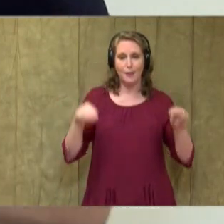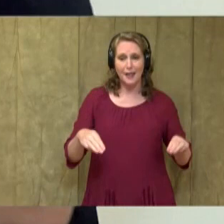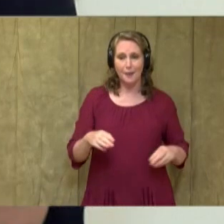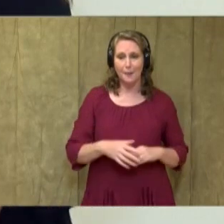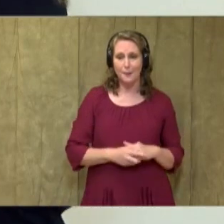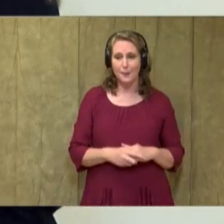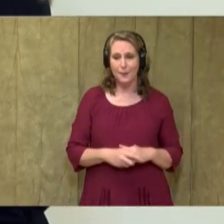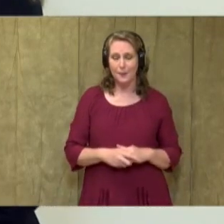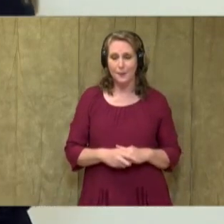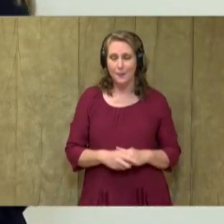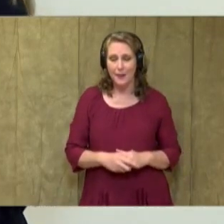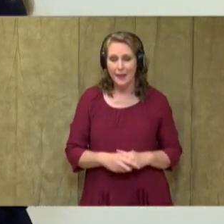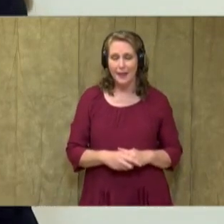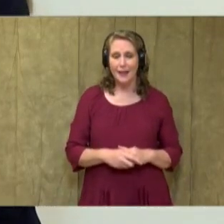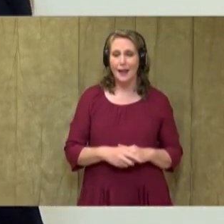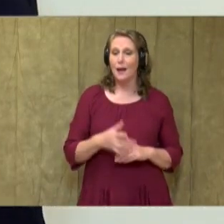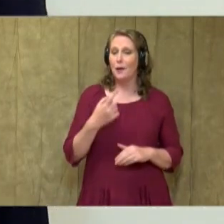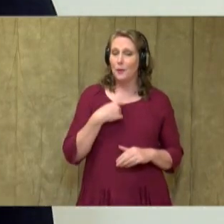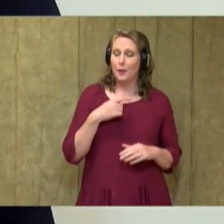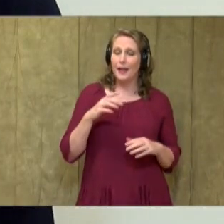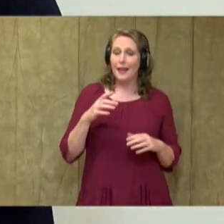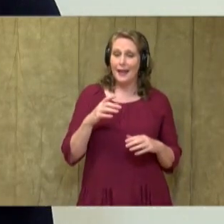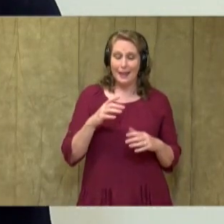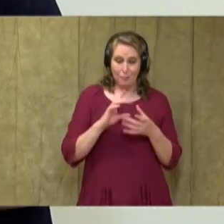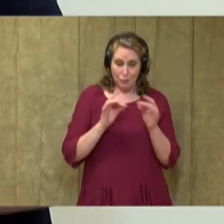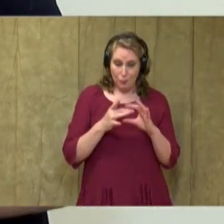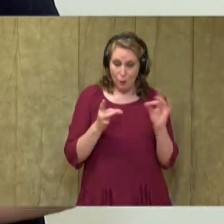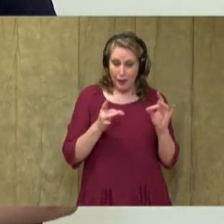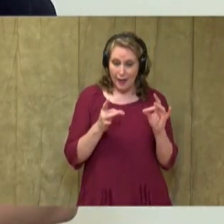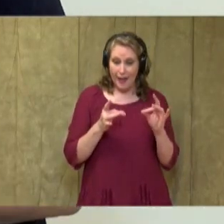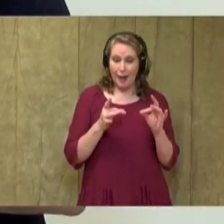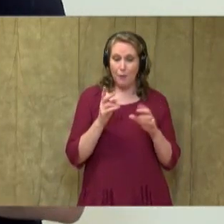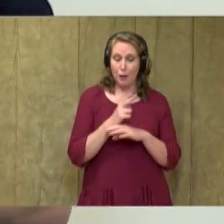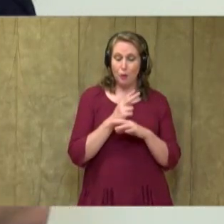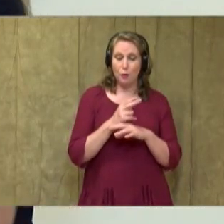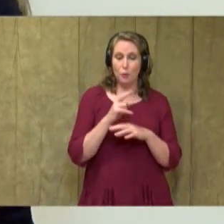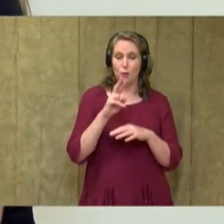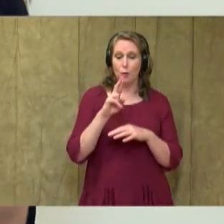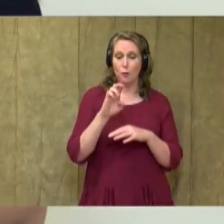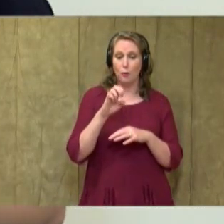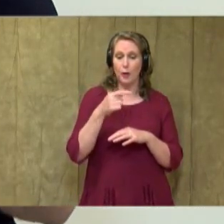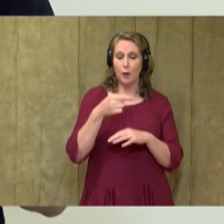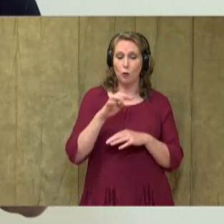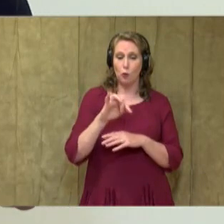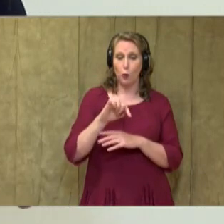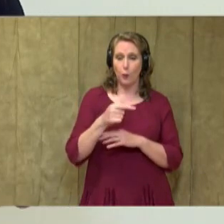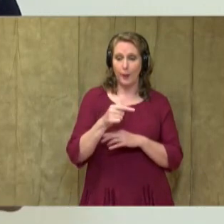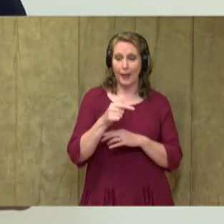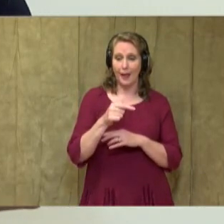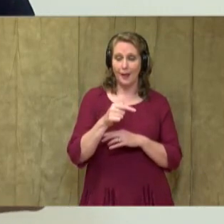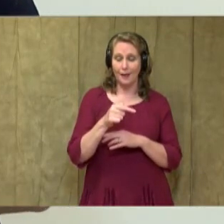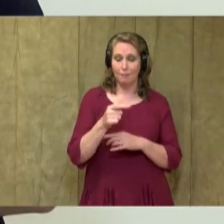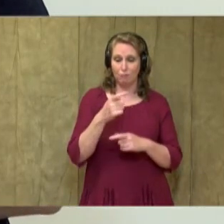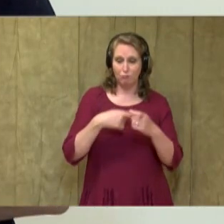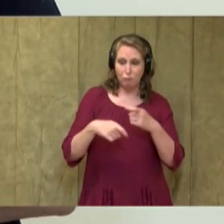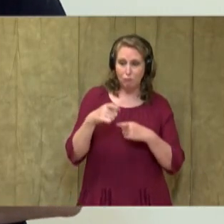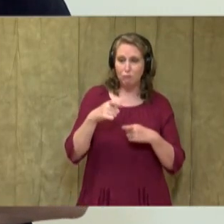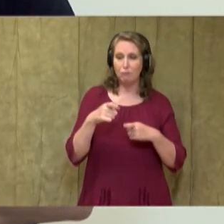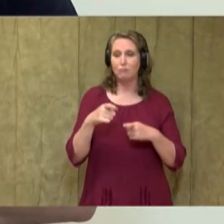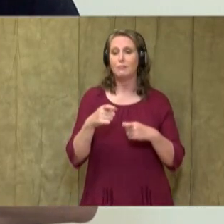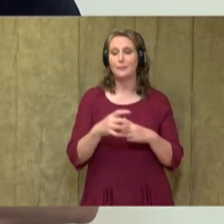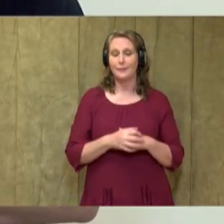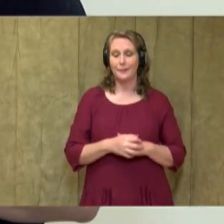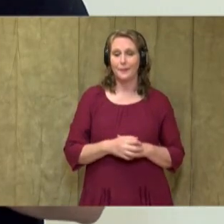museum. So we just did a problem with regrouping. So that is one way that we can solve a problem